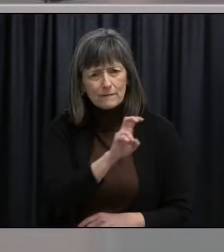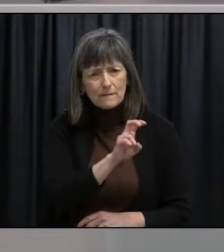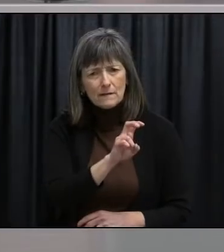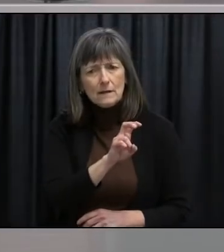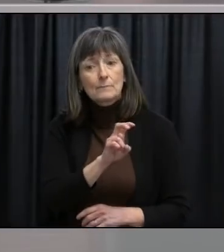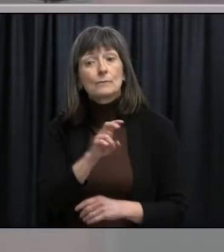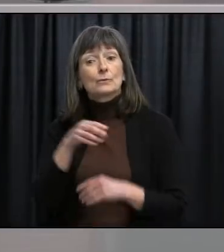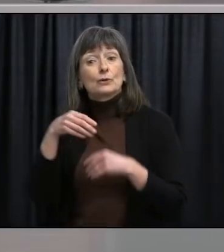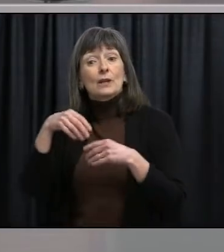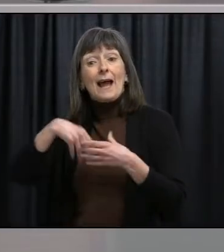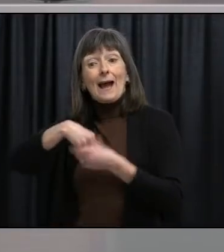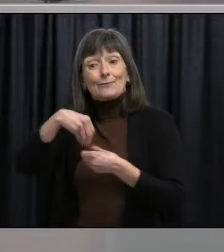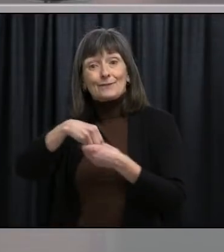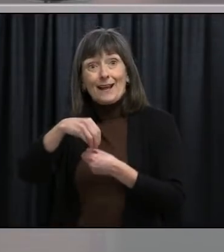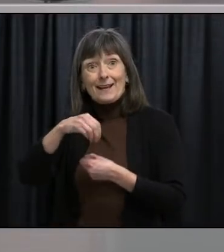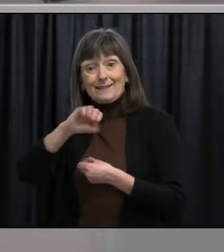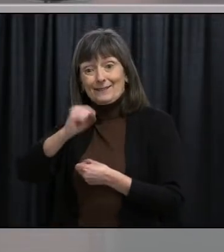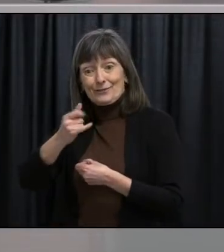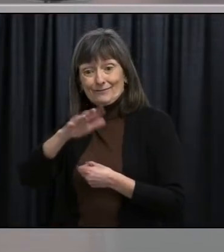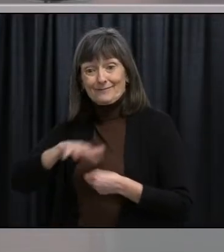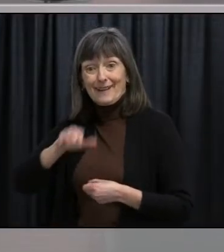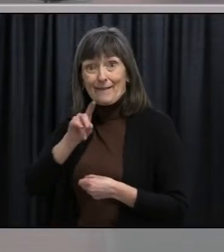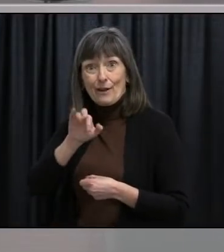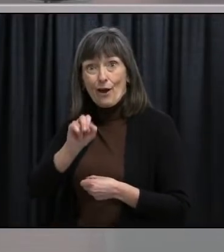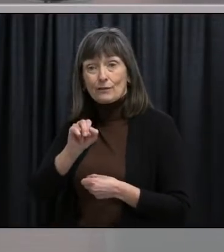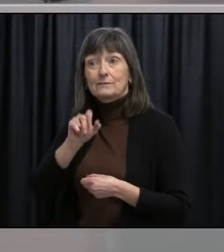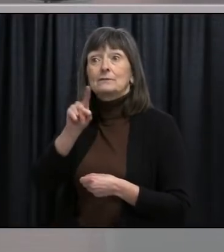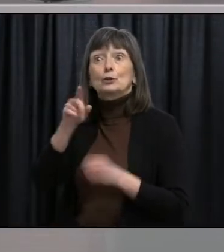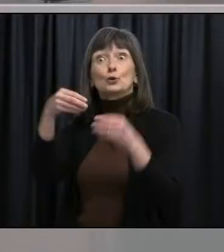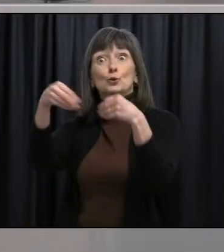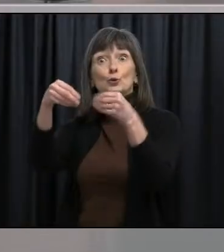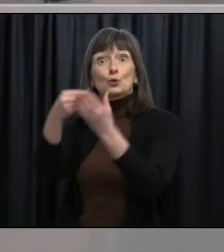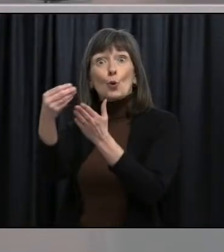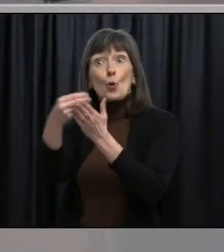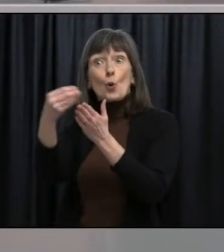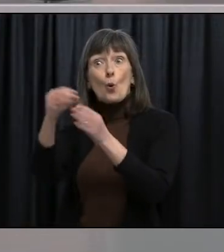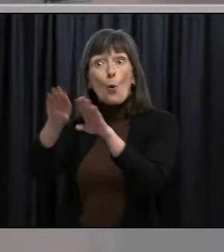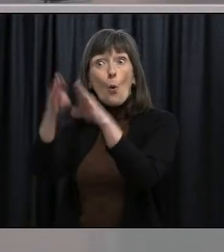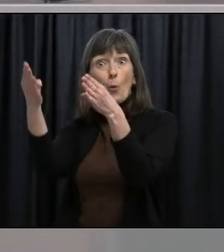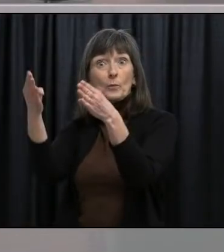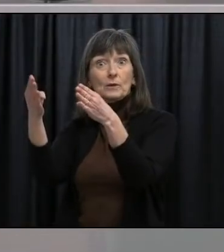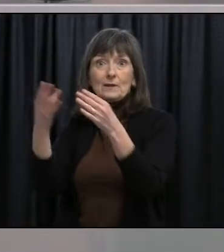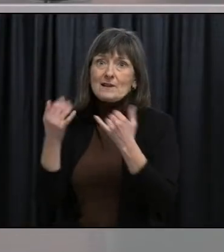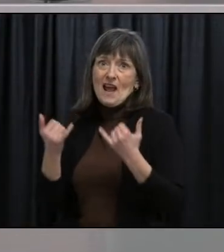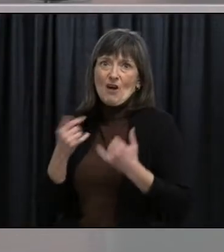province, you're going to have a lot of people traveling back and forth despite warnings.